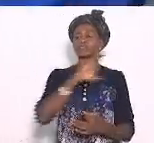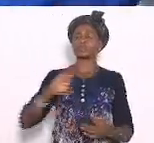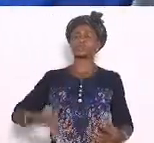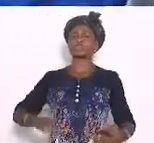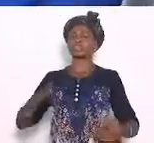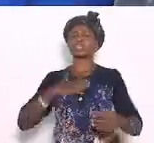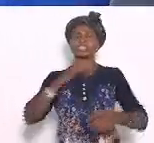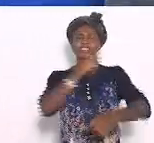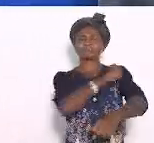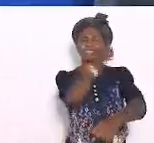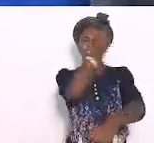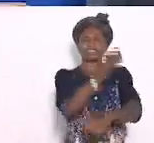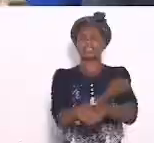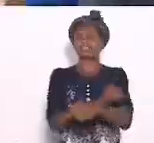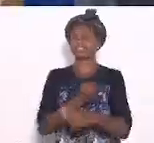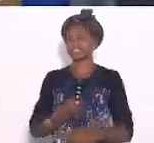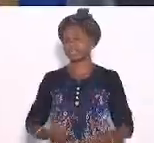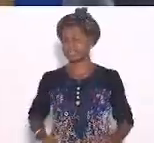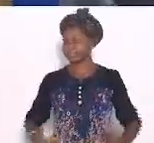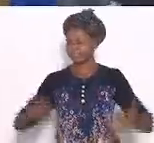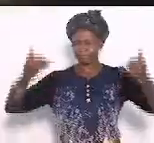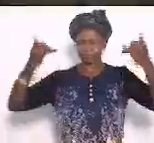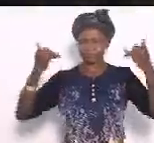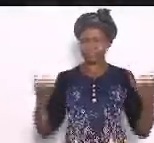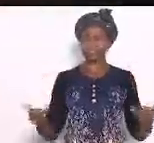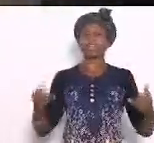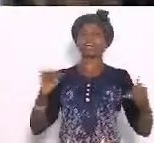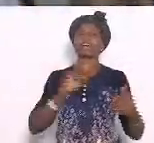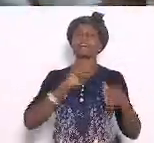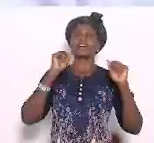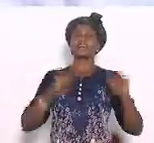STR Christ my STR